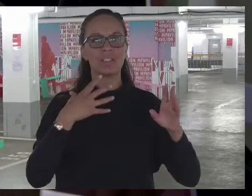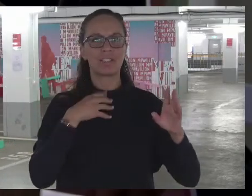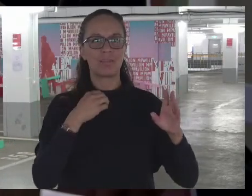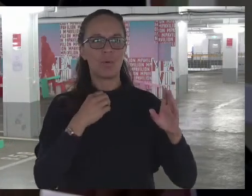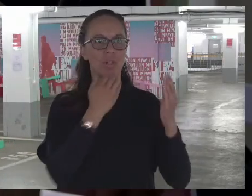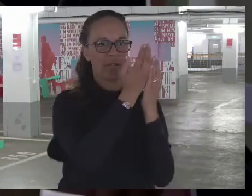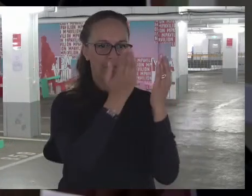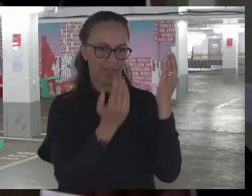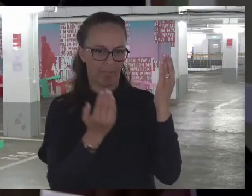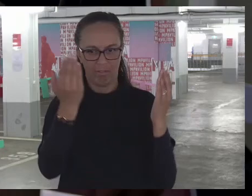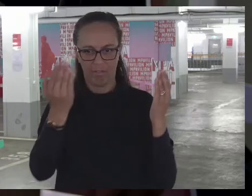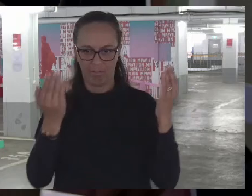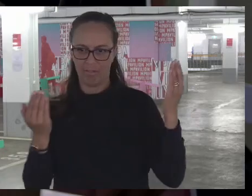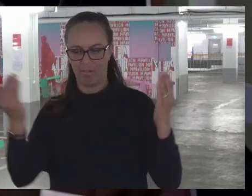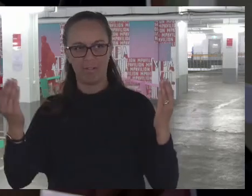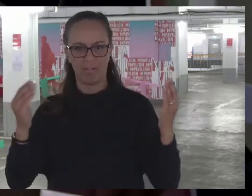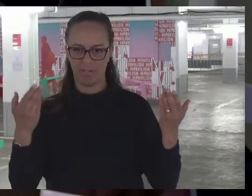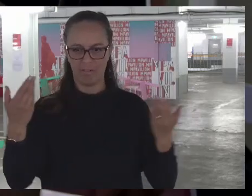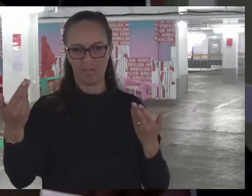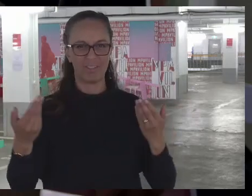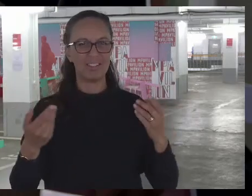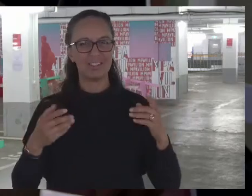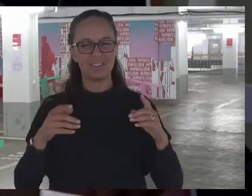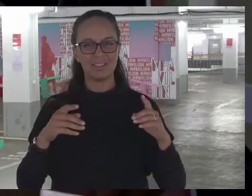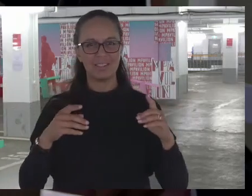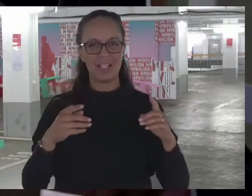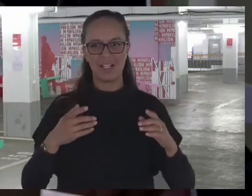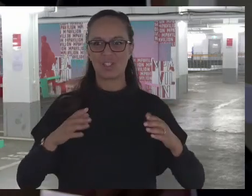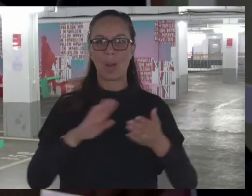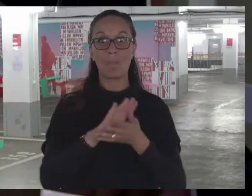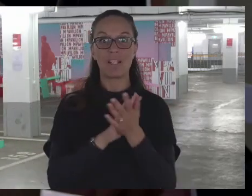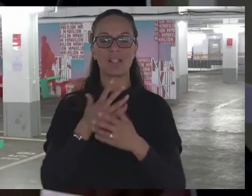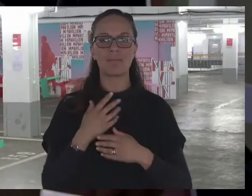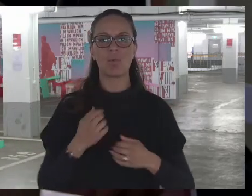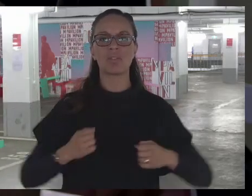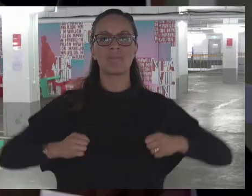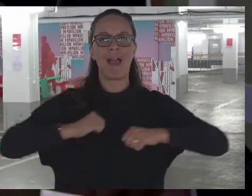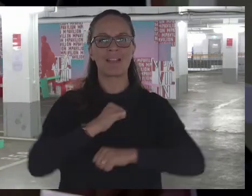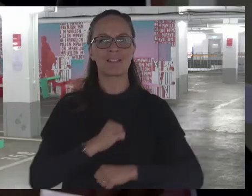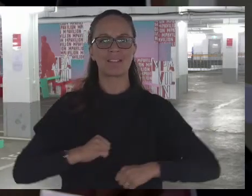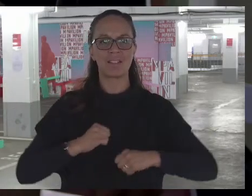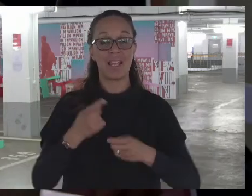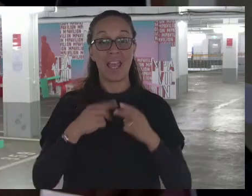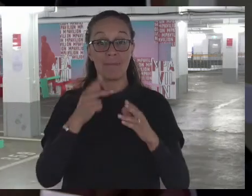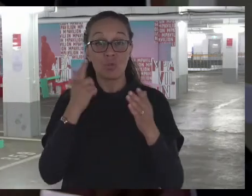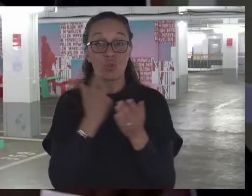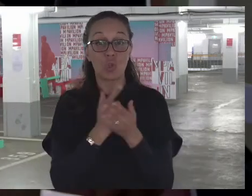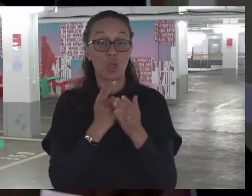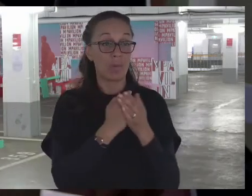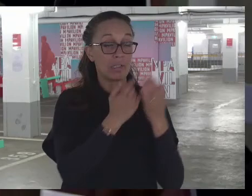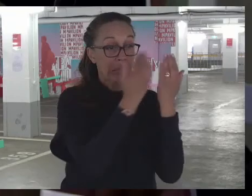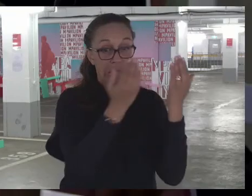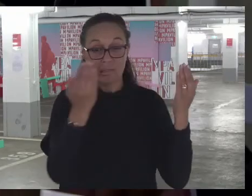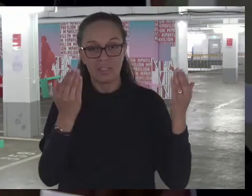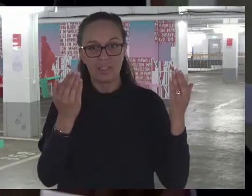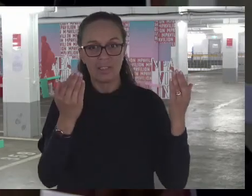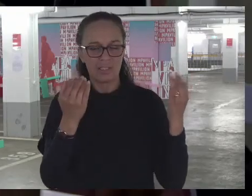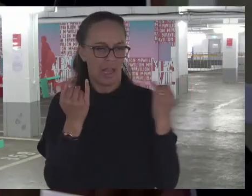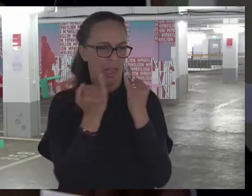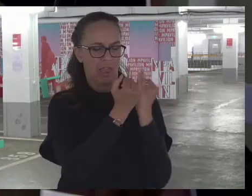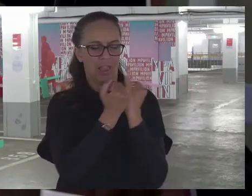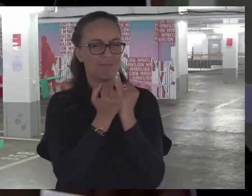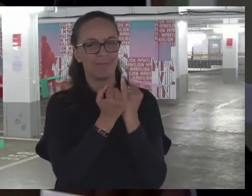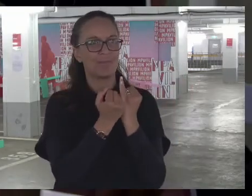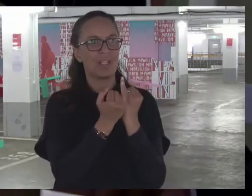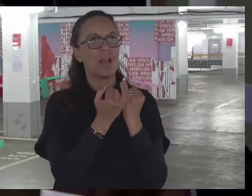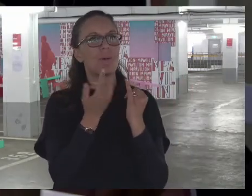and it gives each one space as well, because the thing is, if you have them all together, it's almost too much. But because you've got that space of the curve,